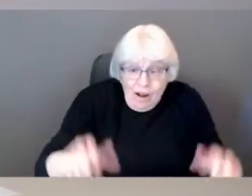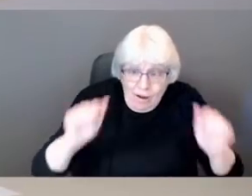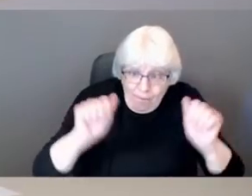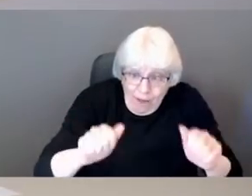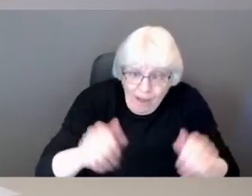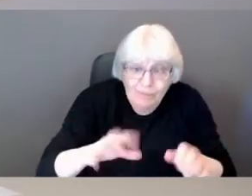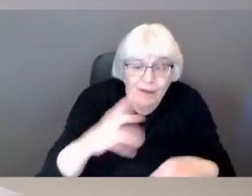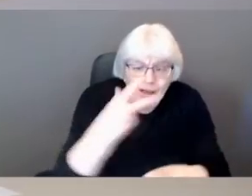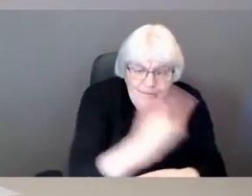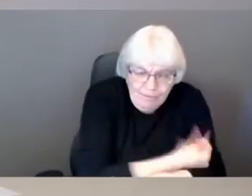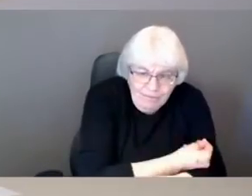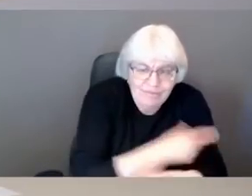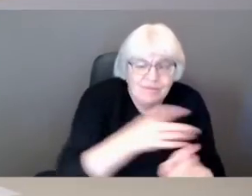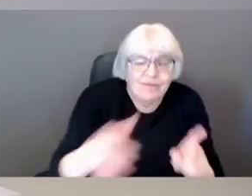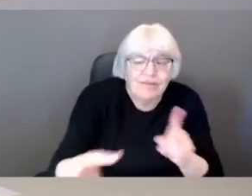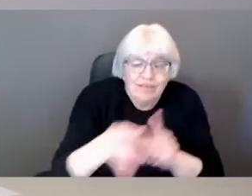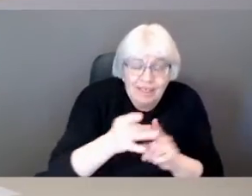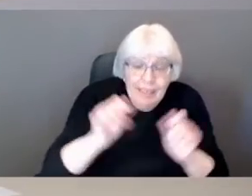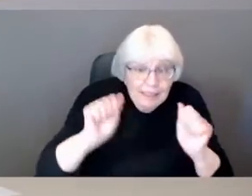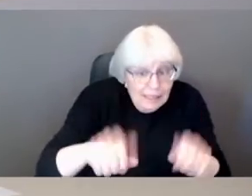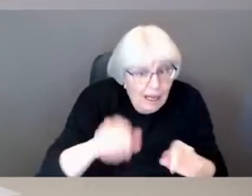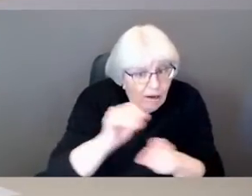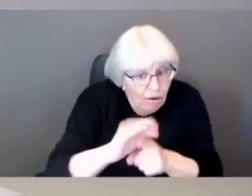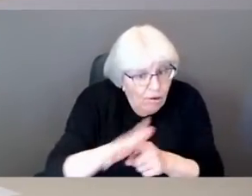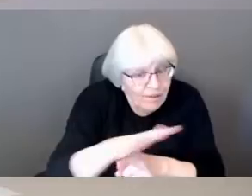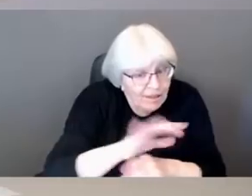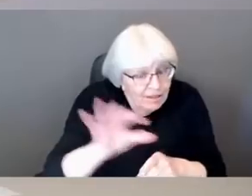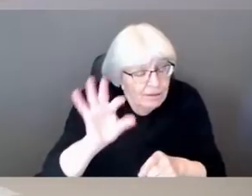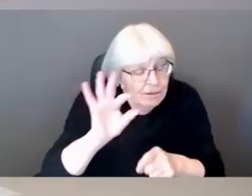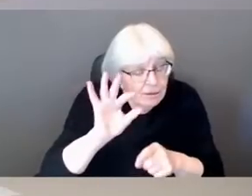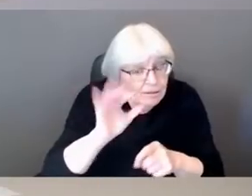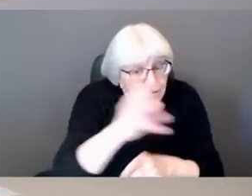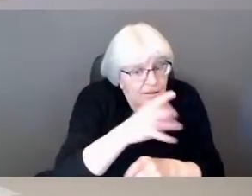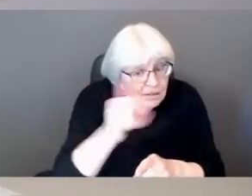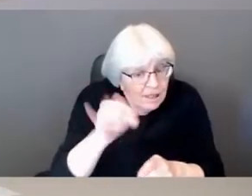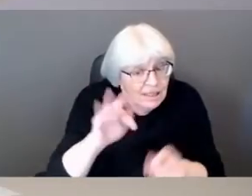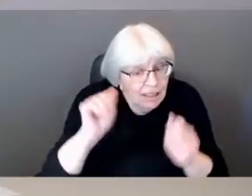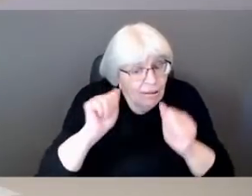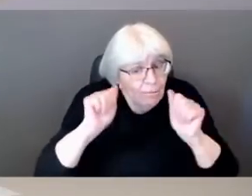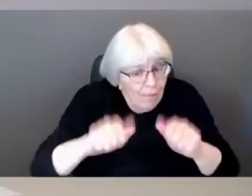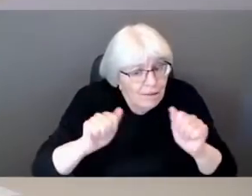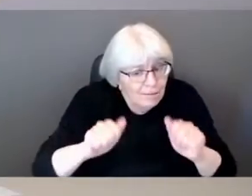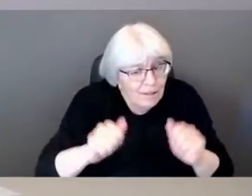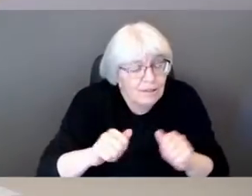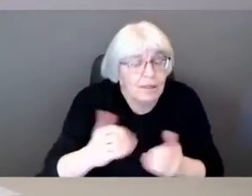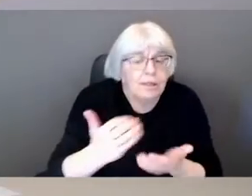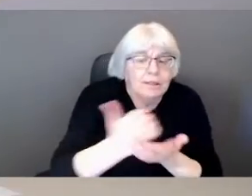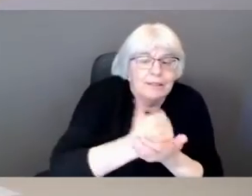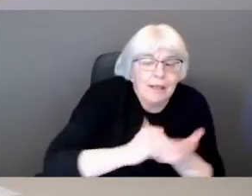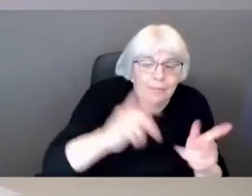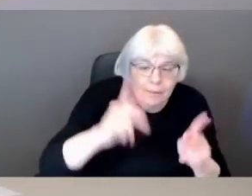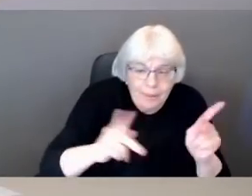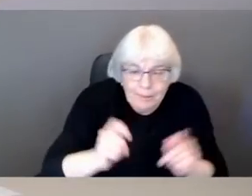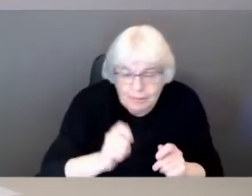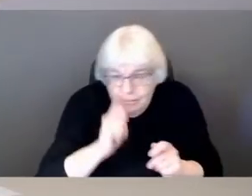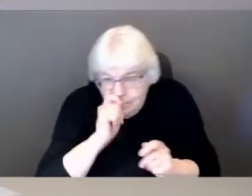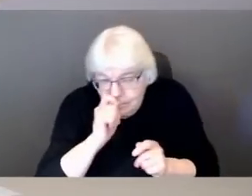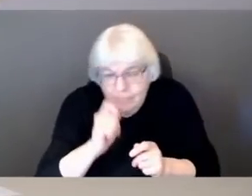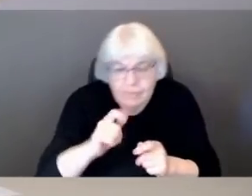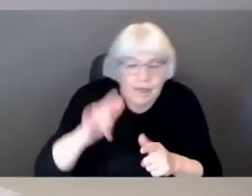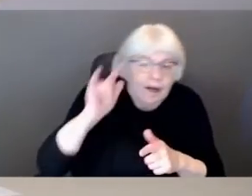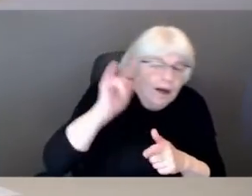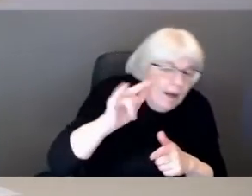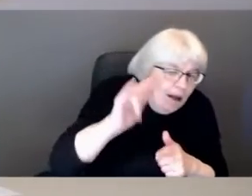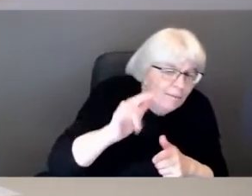that test at point of care at the airport and the bridge. Our numbers are both the same in terms of how many people we pick up at those points of